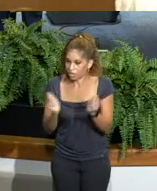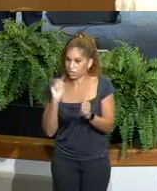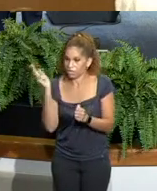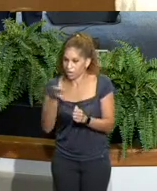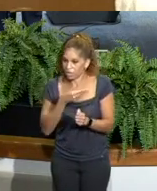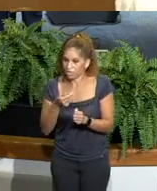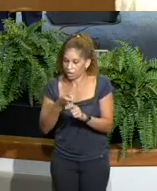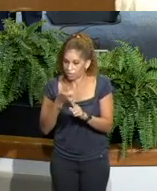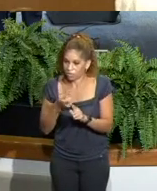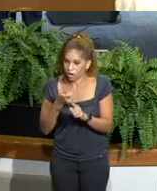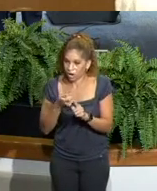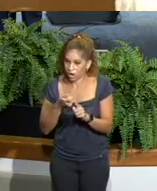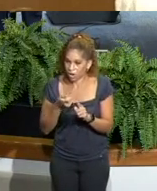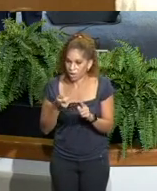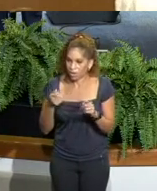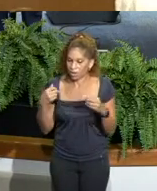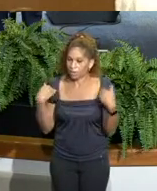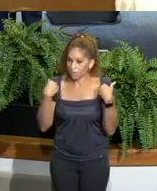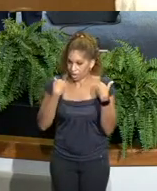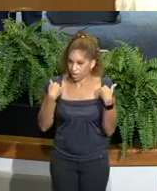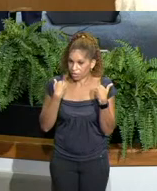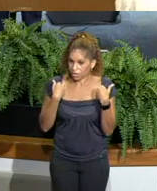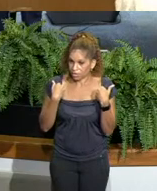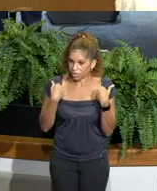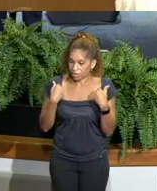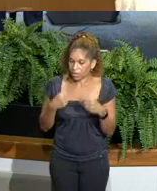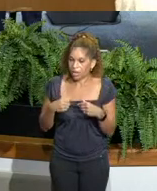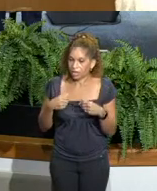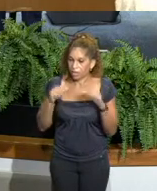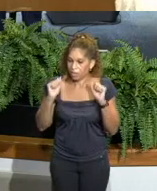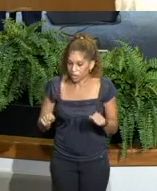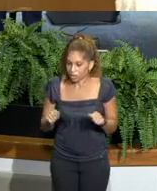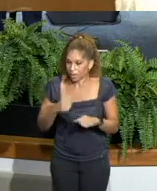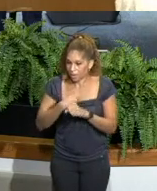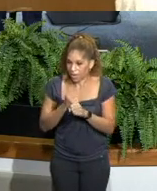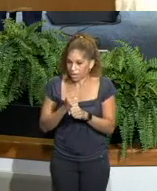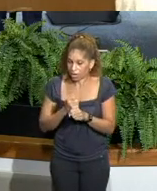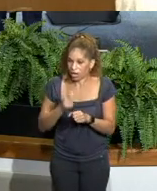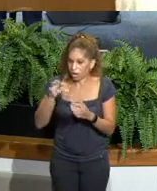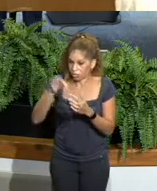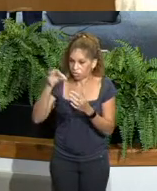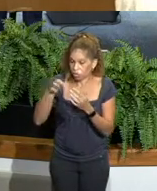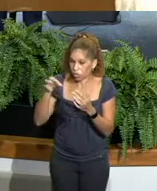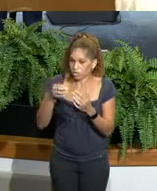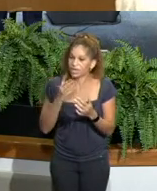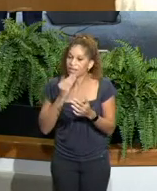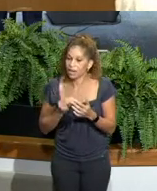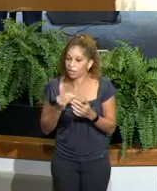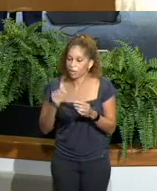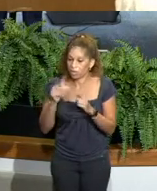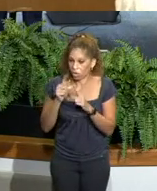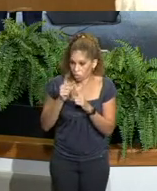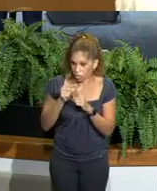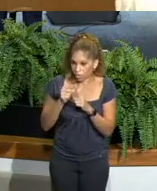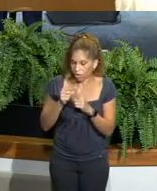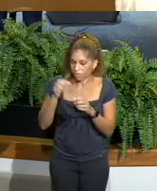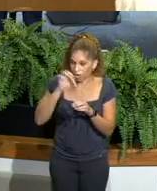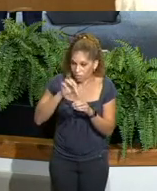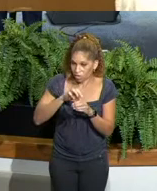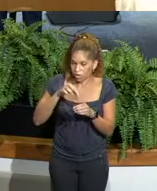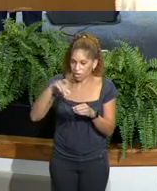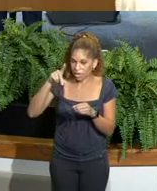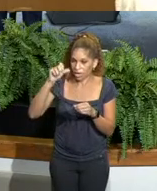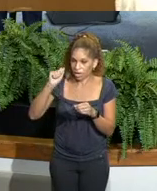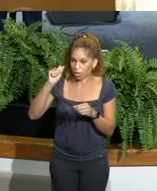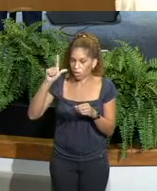animals. The ability to make a choice. And in Hebrew, the word for vote is koil,